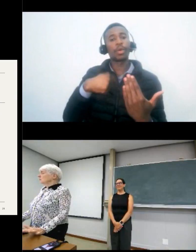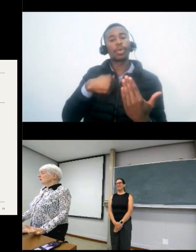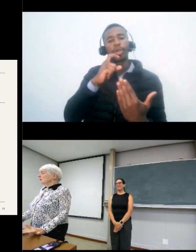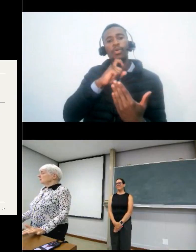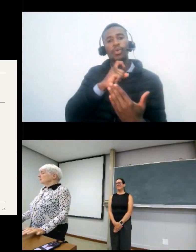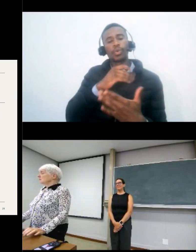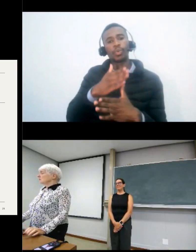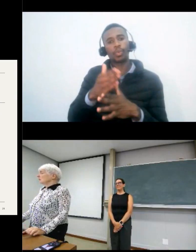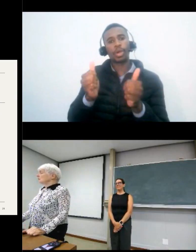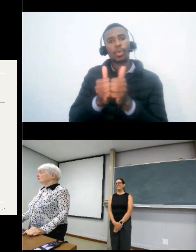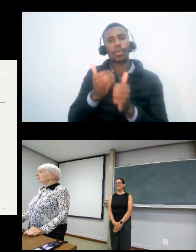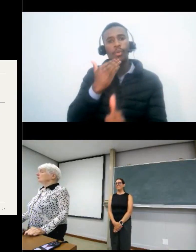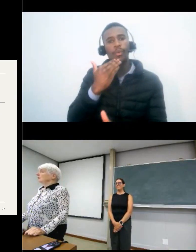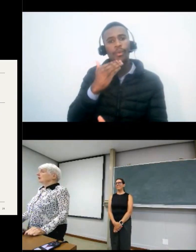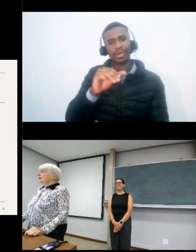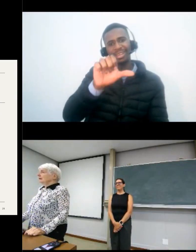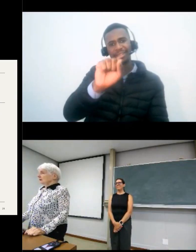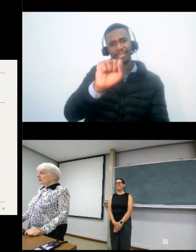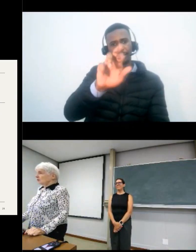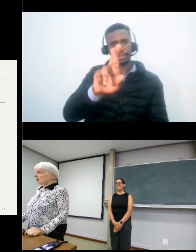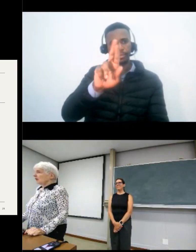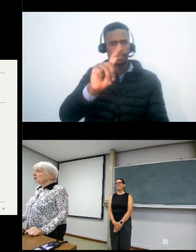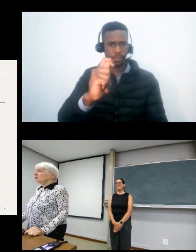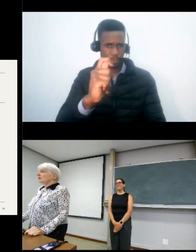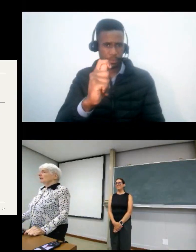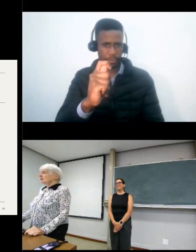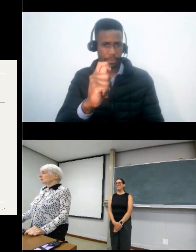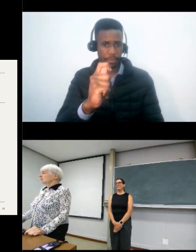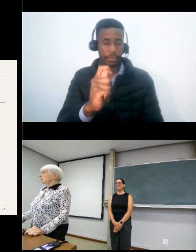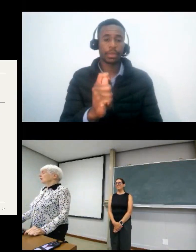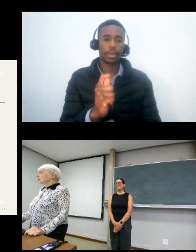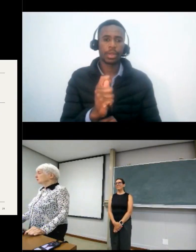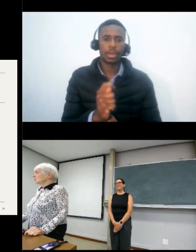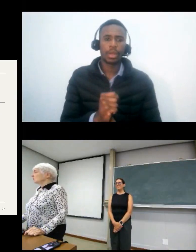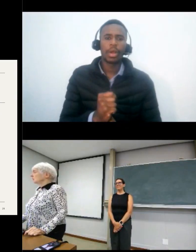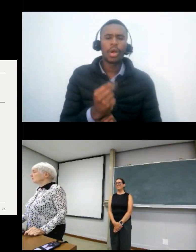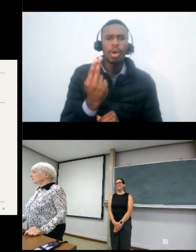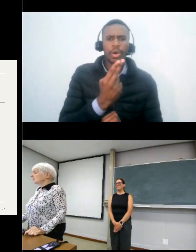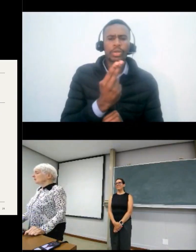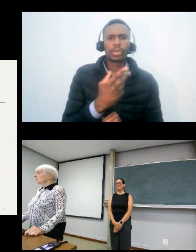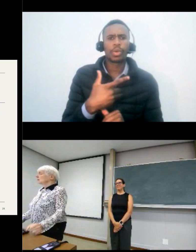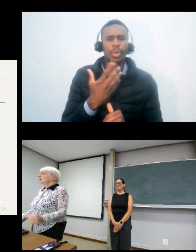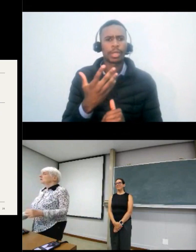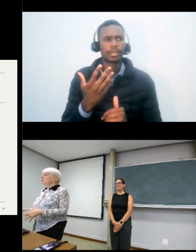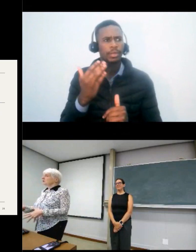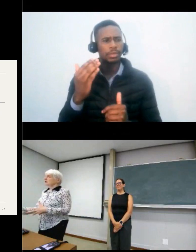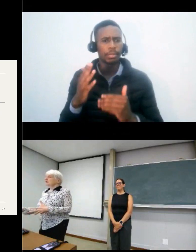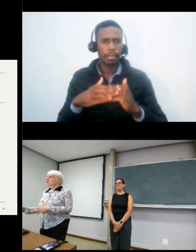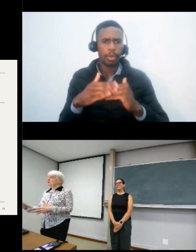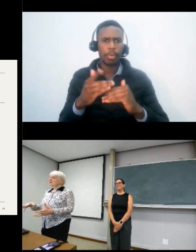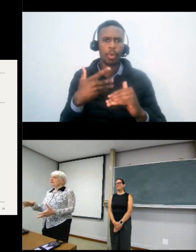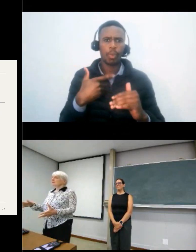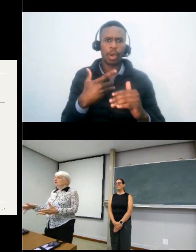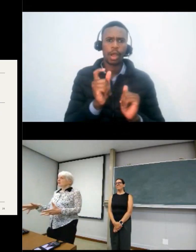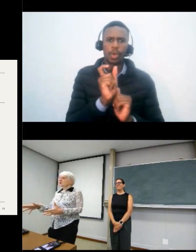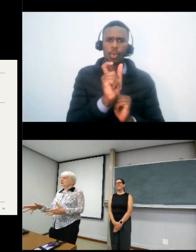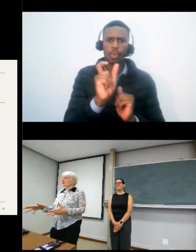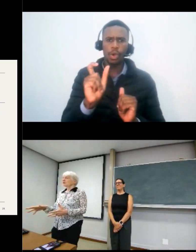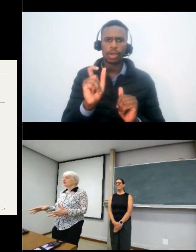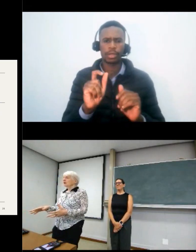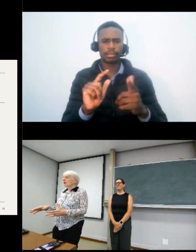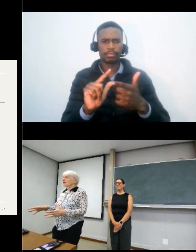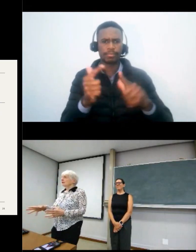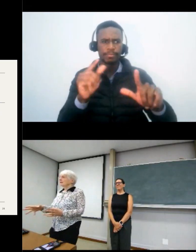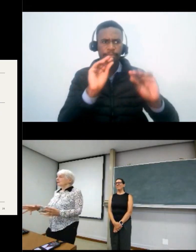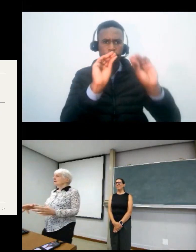also 2 tasks for the comprehension of lexicon and production of lexicon. We want to see what's the